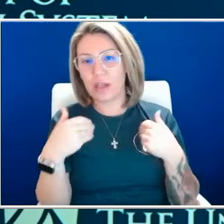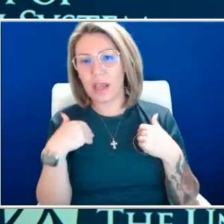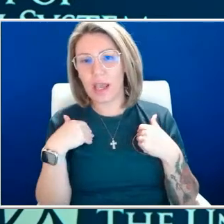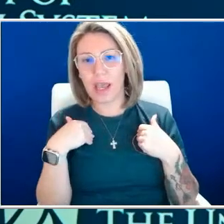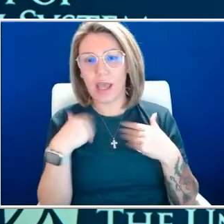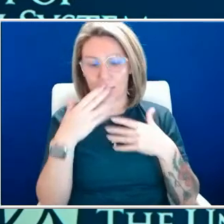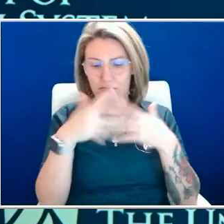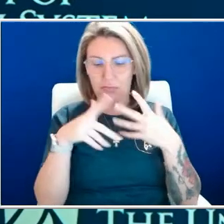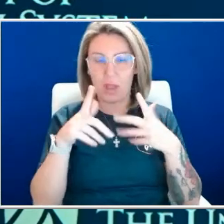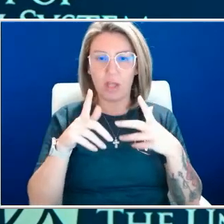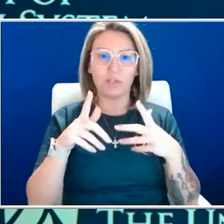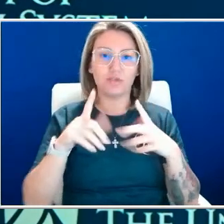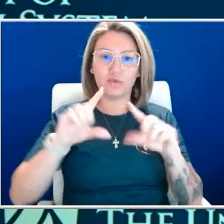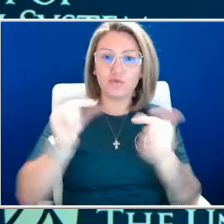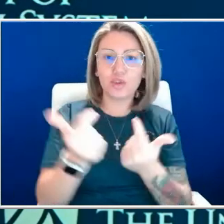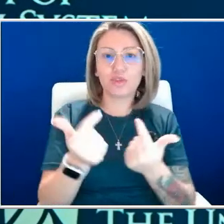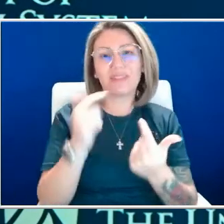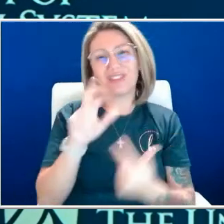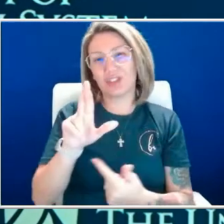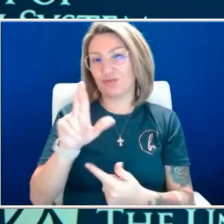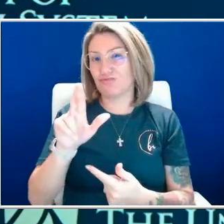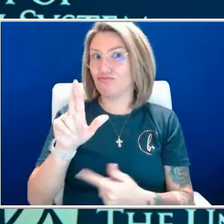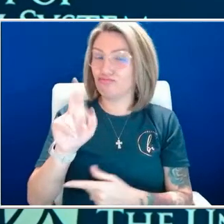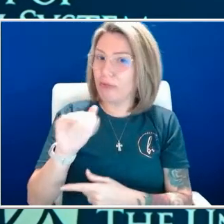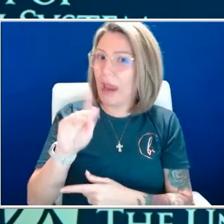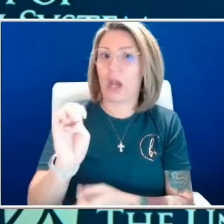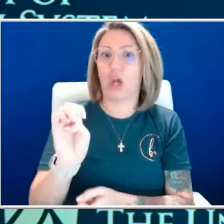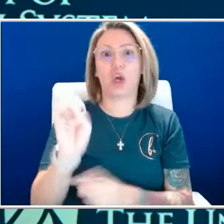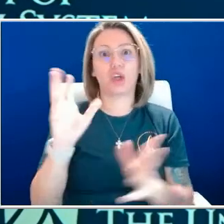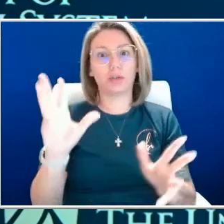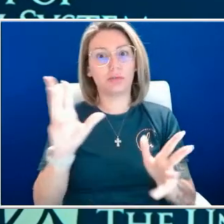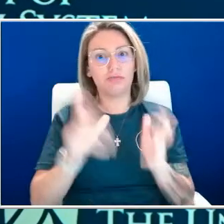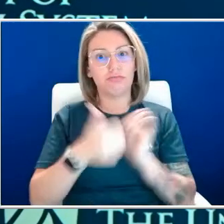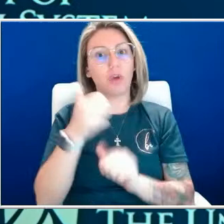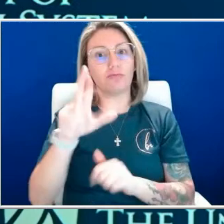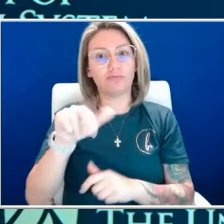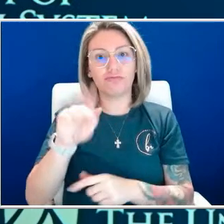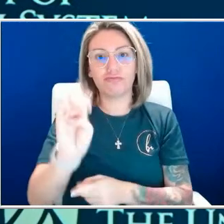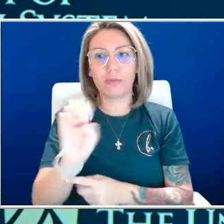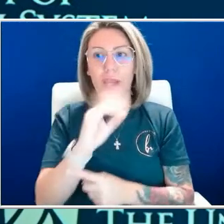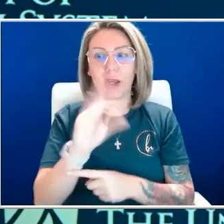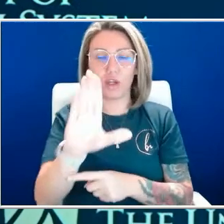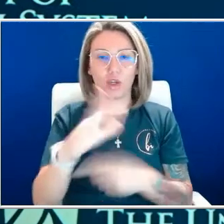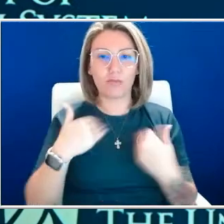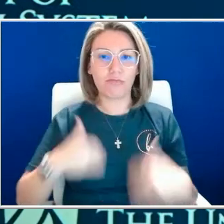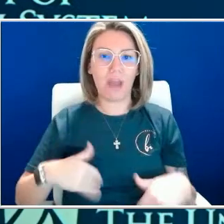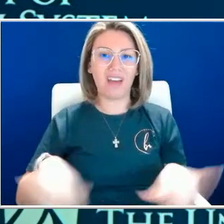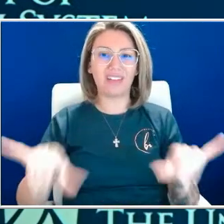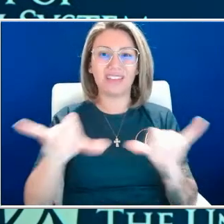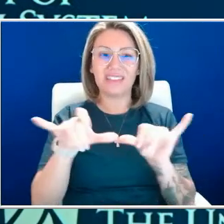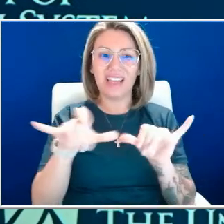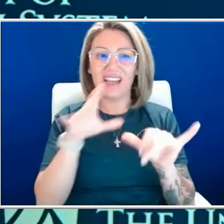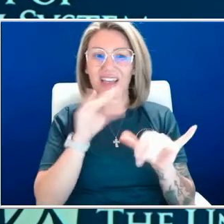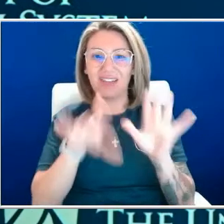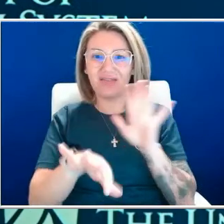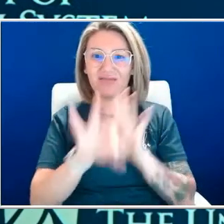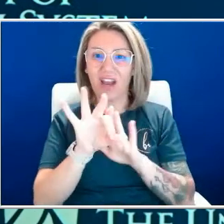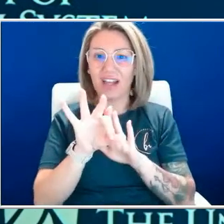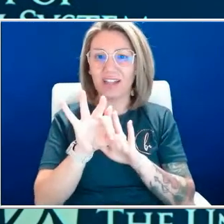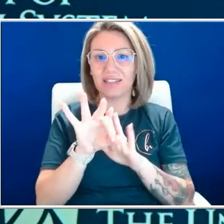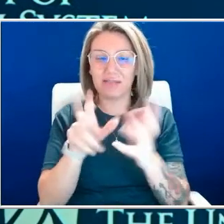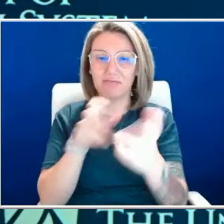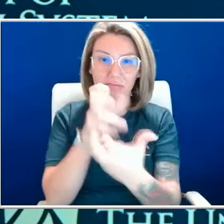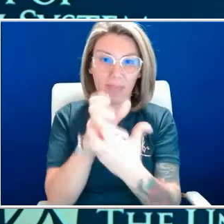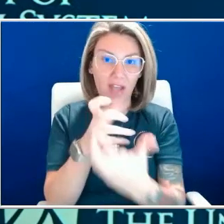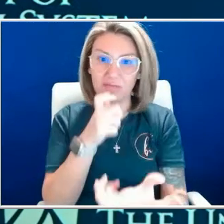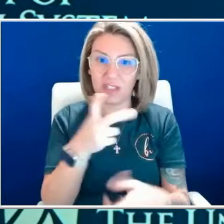the rarest blood group, and with her body size, finding a match was not very difficult. And so, we